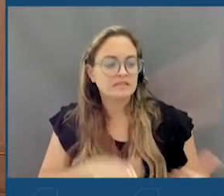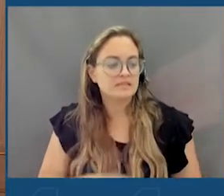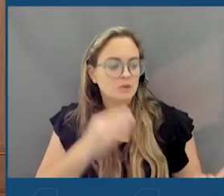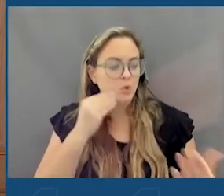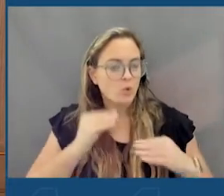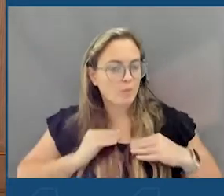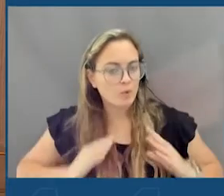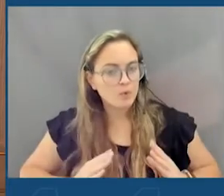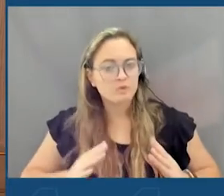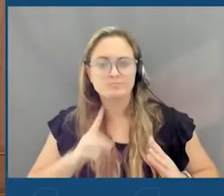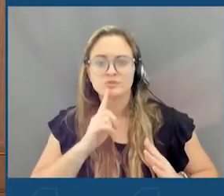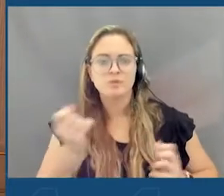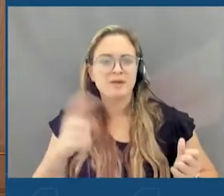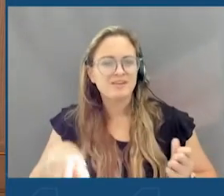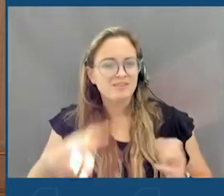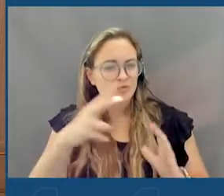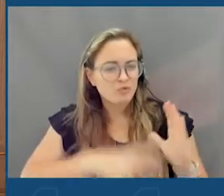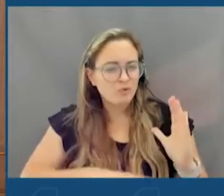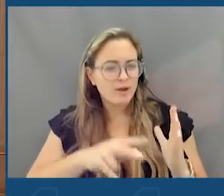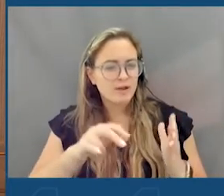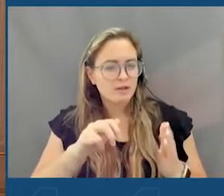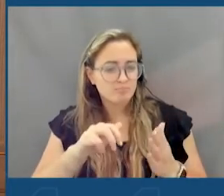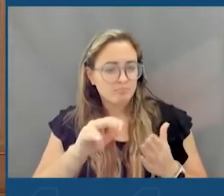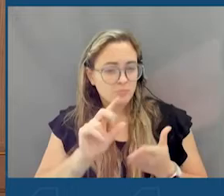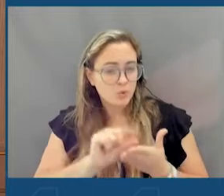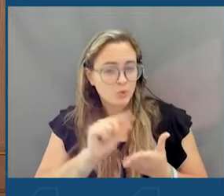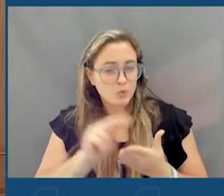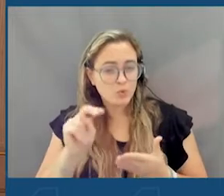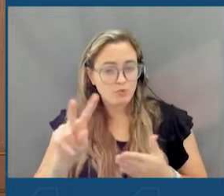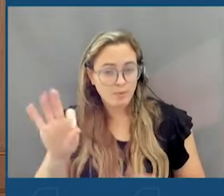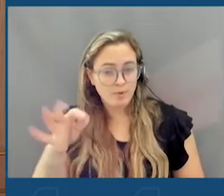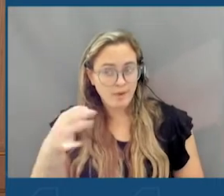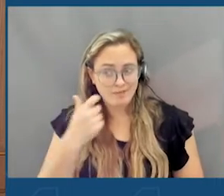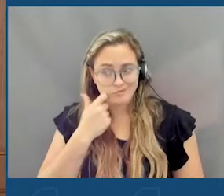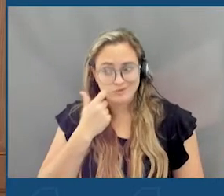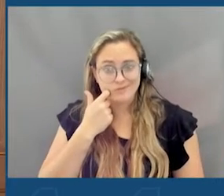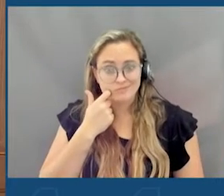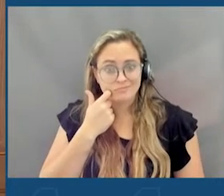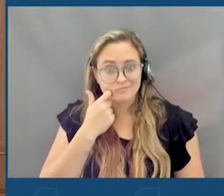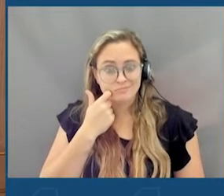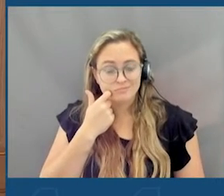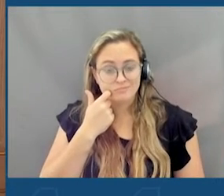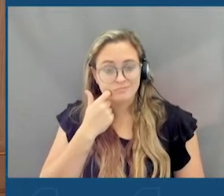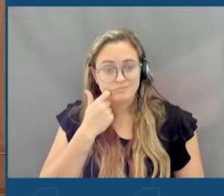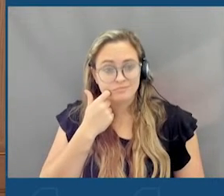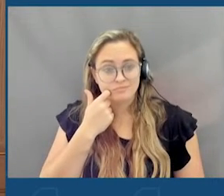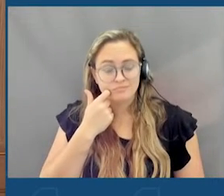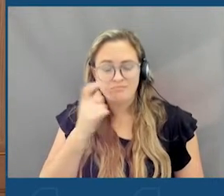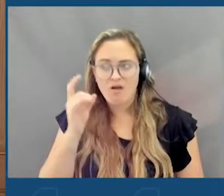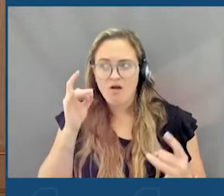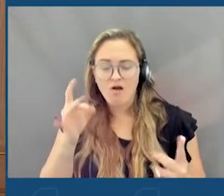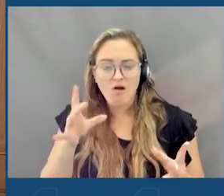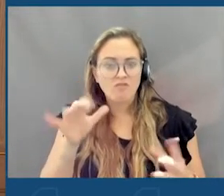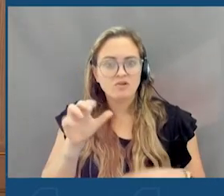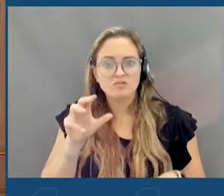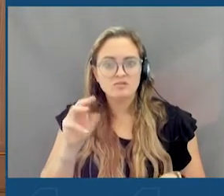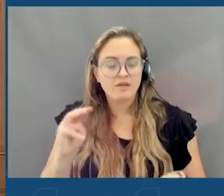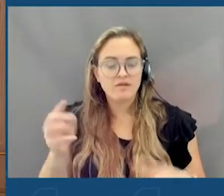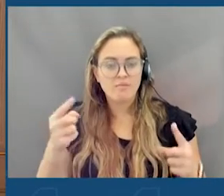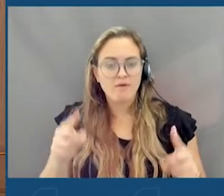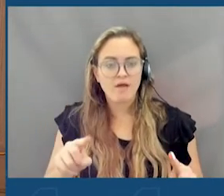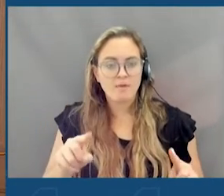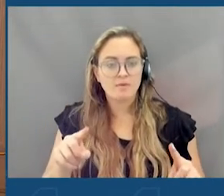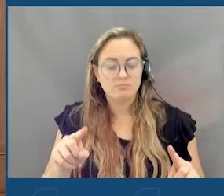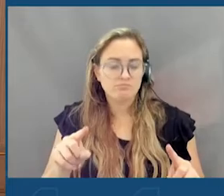I'm sure many of you read the news. November 9th, this year, there was a wicked scheme that just came to an end with an